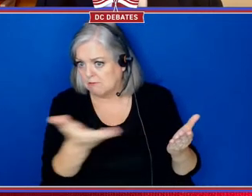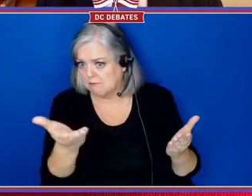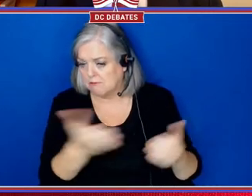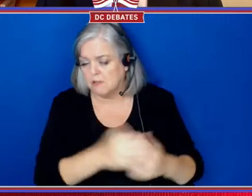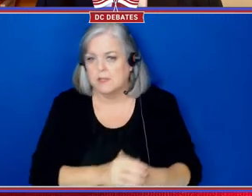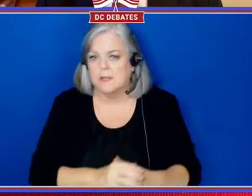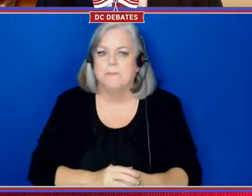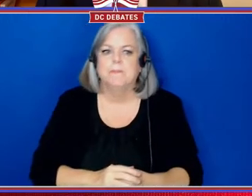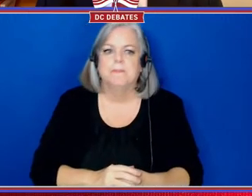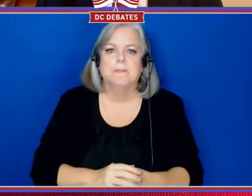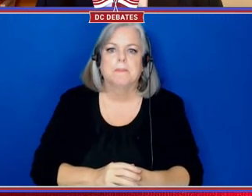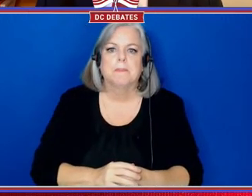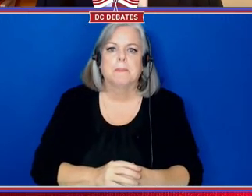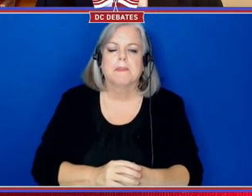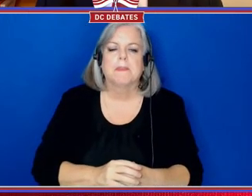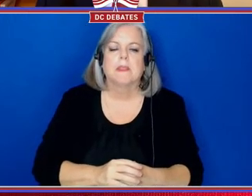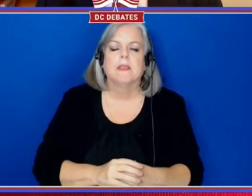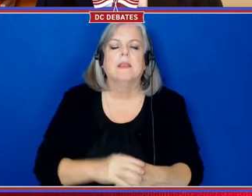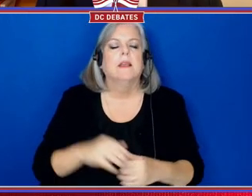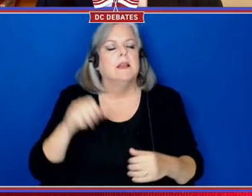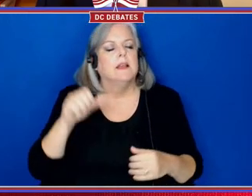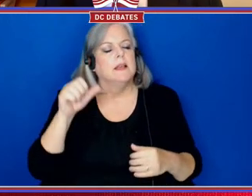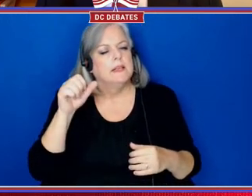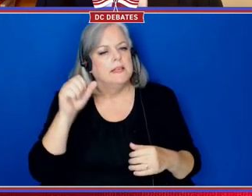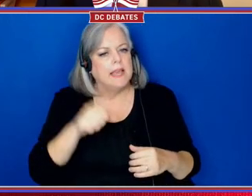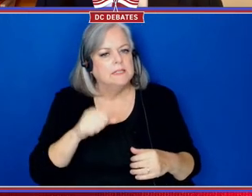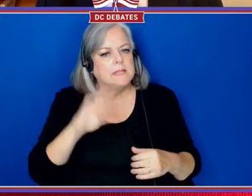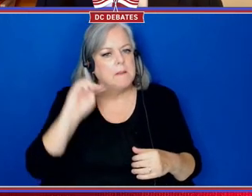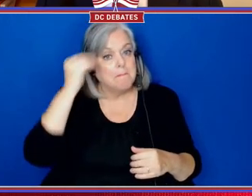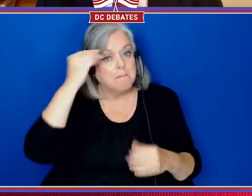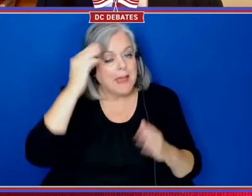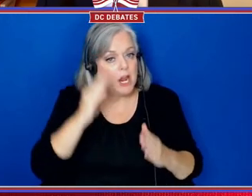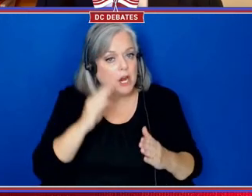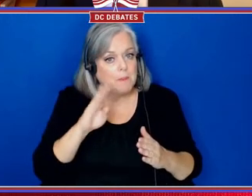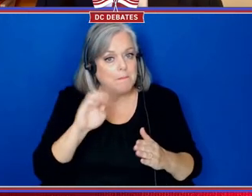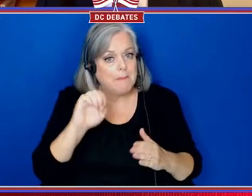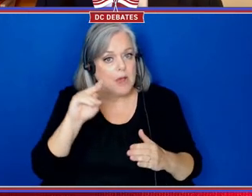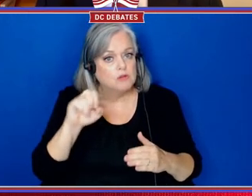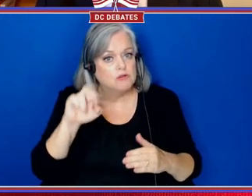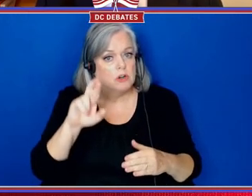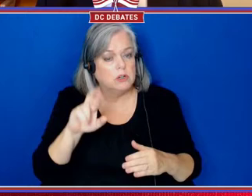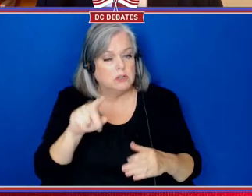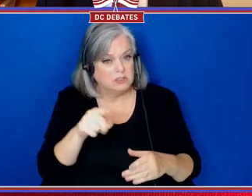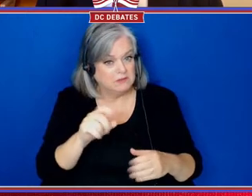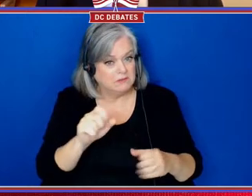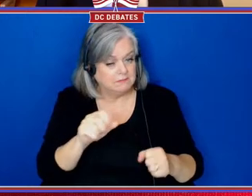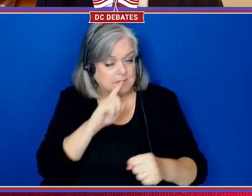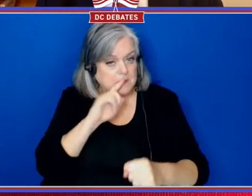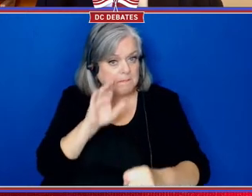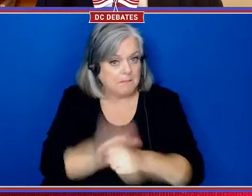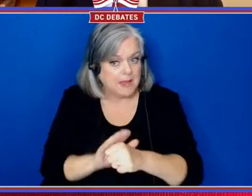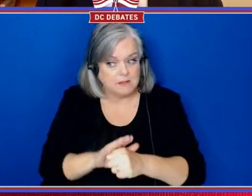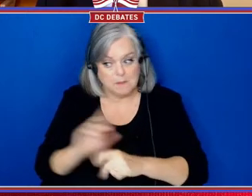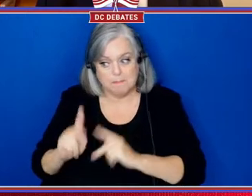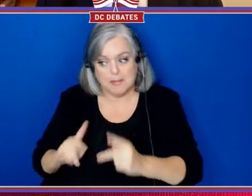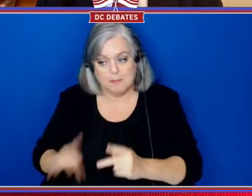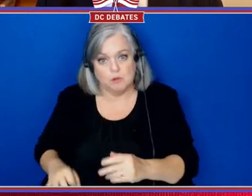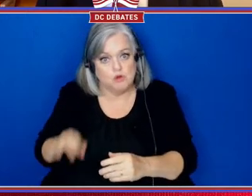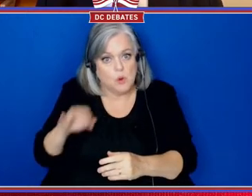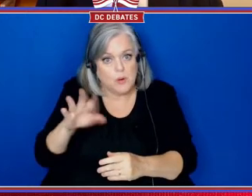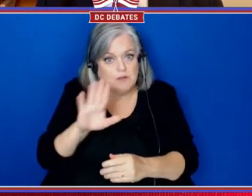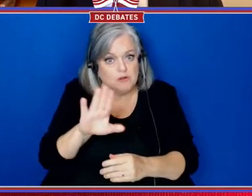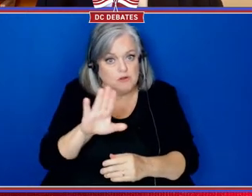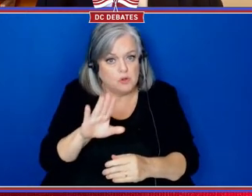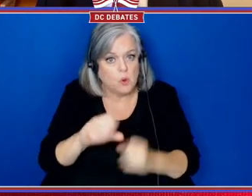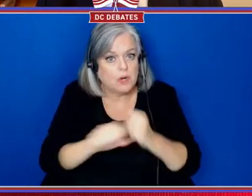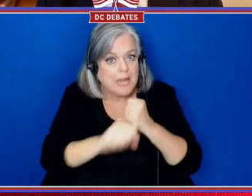Yes. Mayor Bowser, would you commit that people who donate to your opponent's campaigns that do business with the city